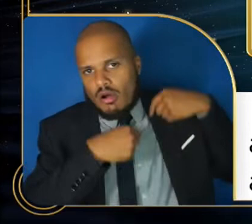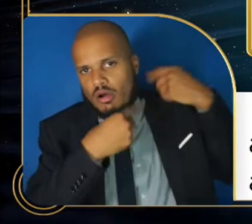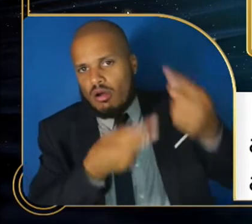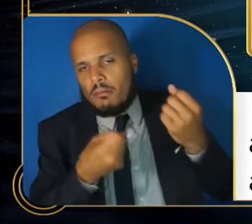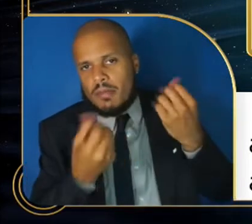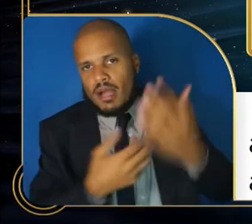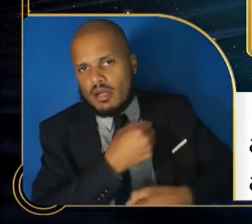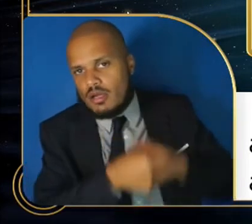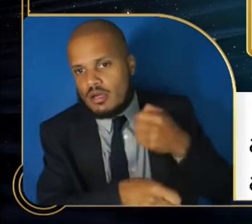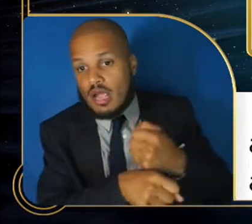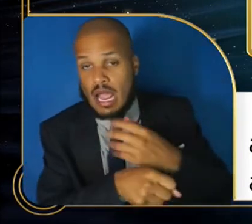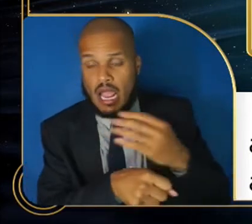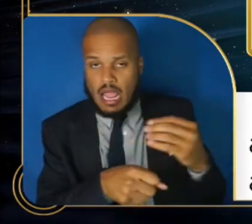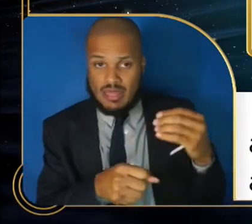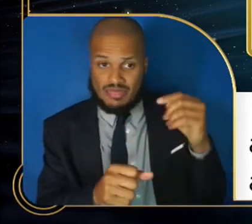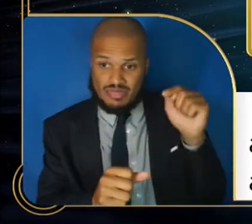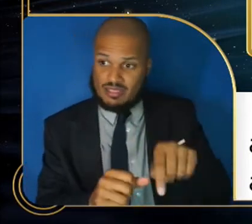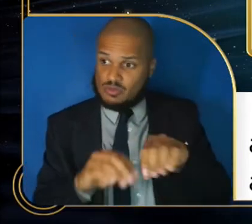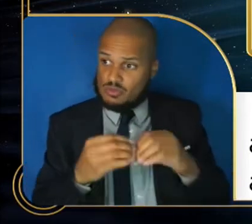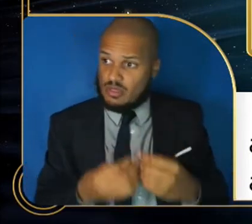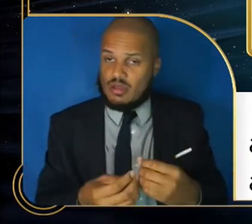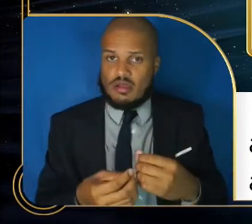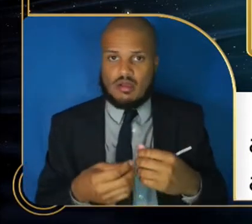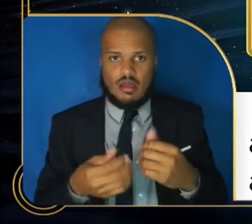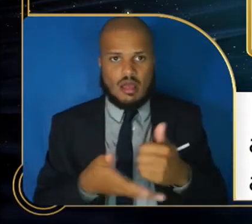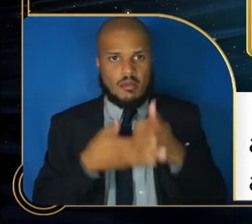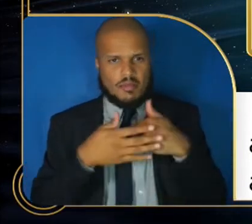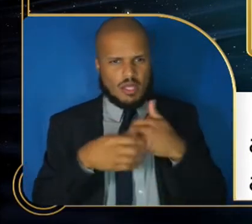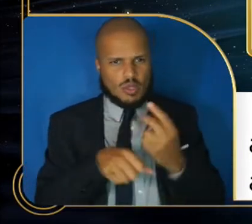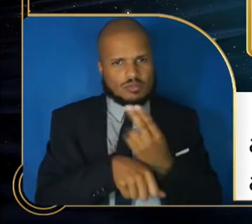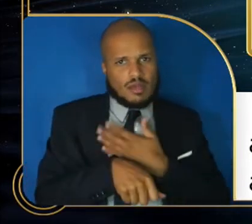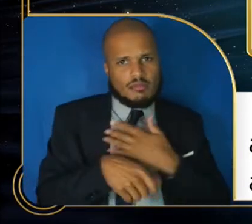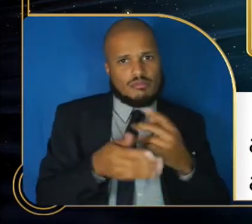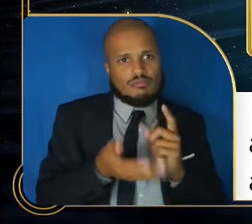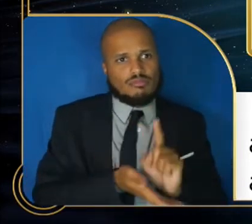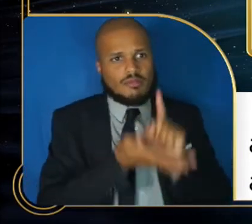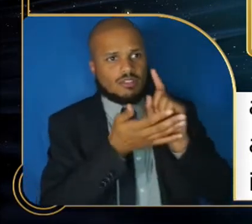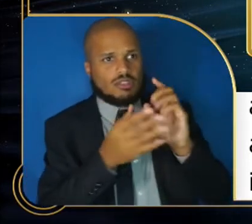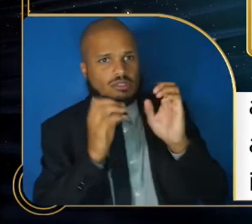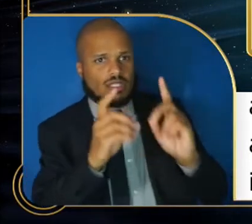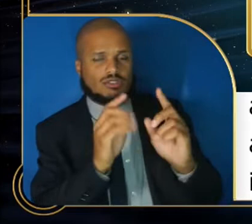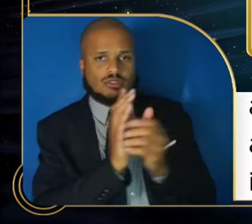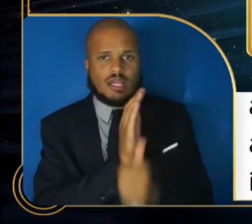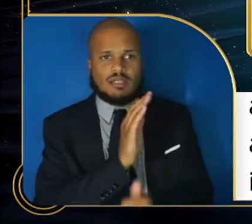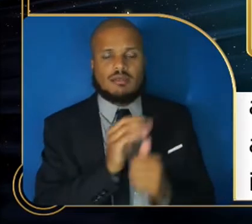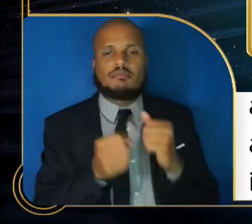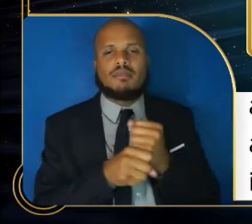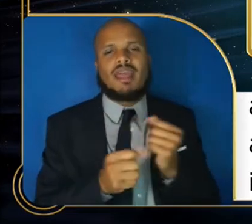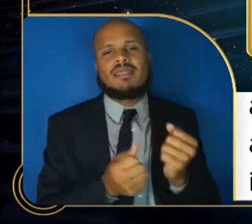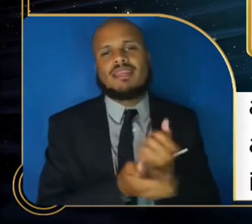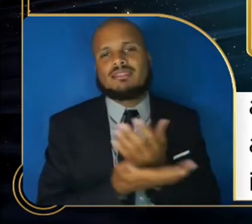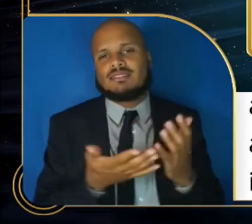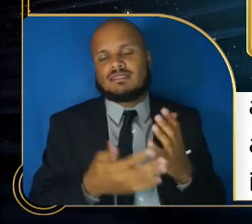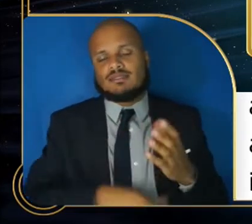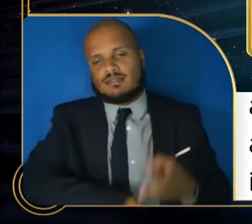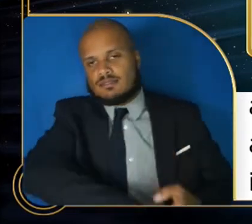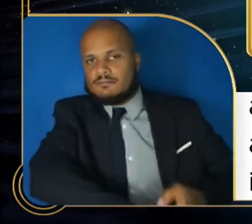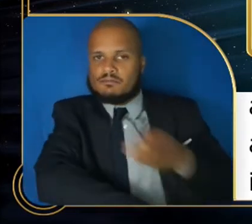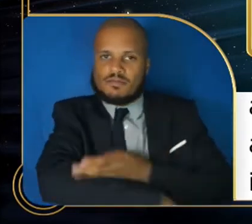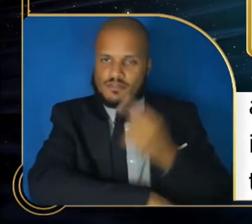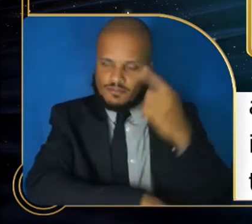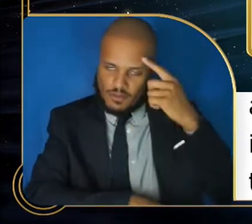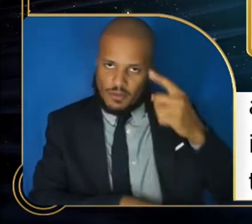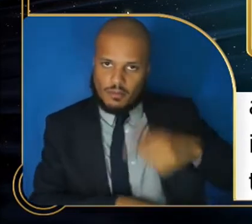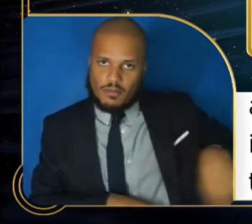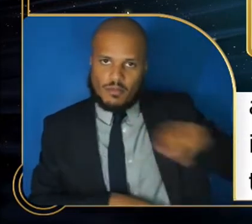me to use my privilege and my education and my talents to try to make things better for people